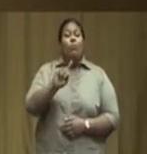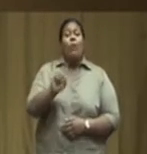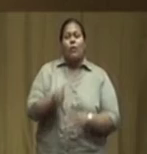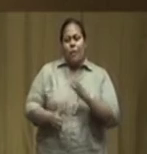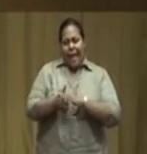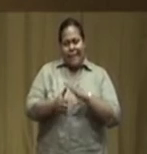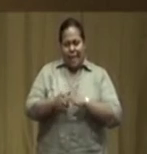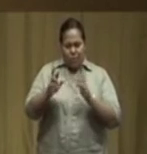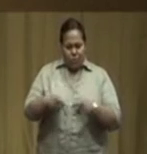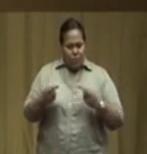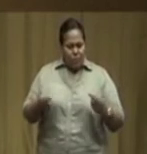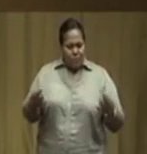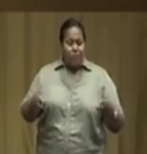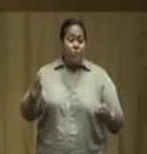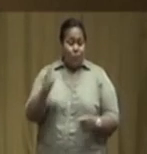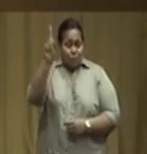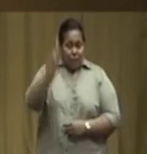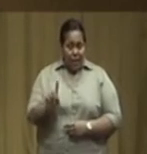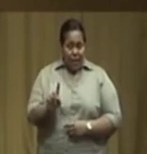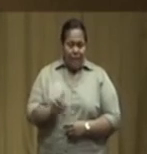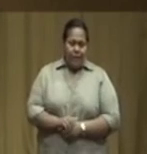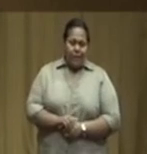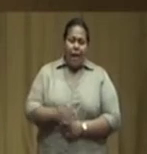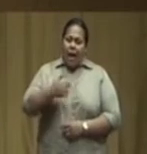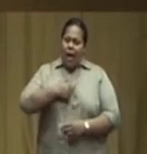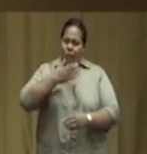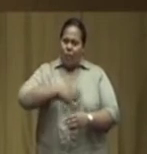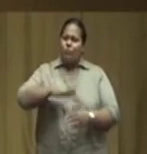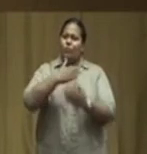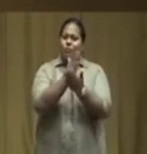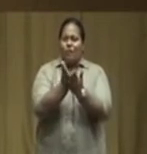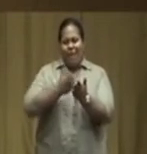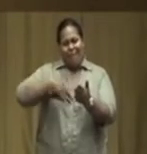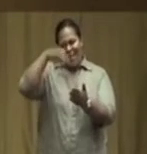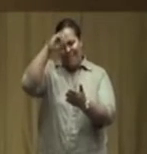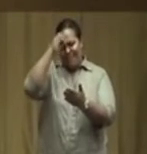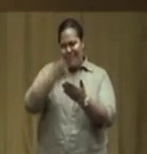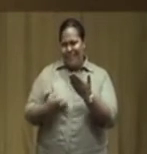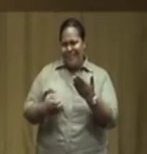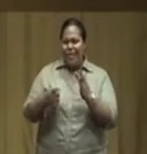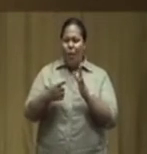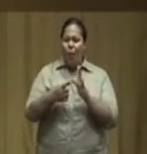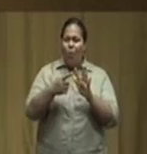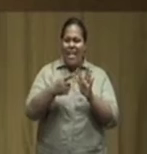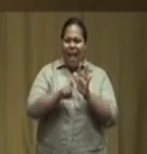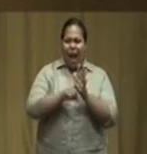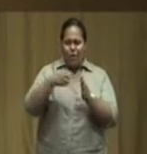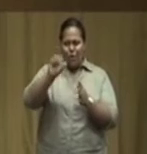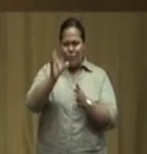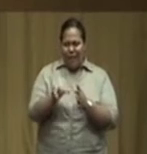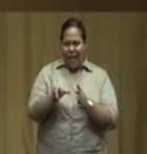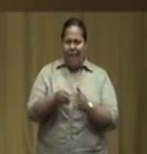resources. So today, I will talk about my experience as an OER user.